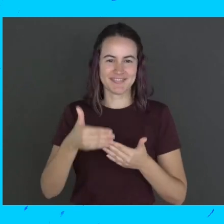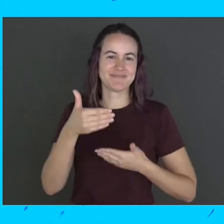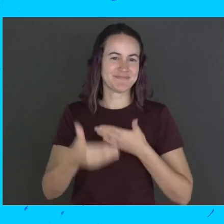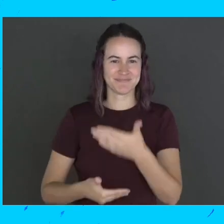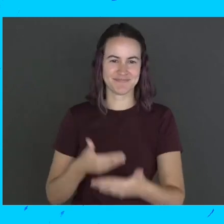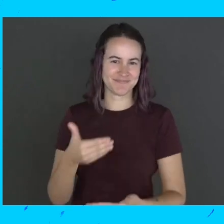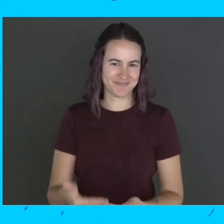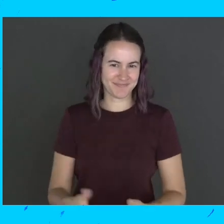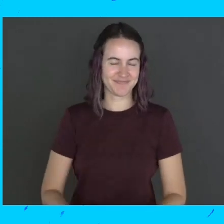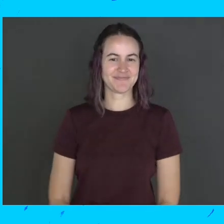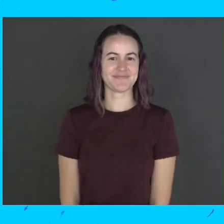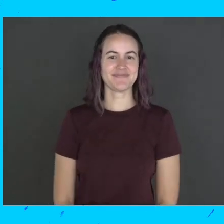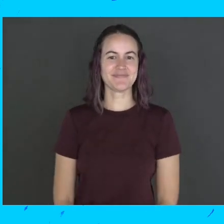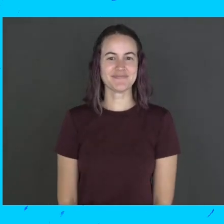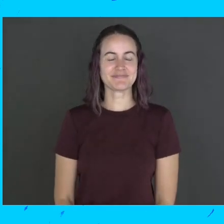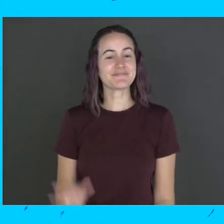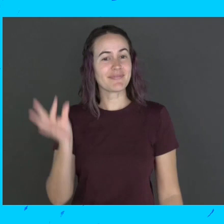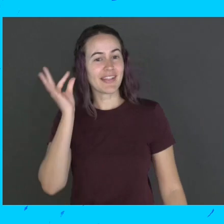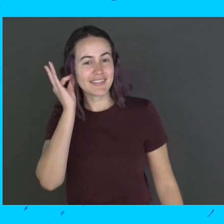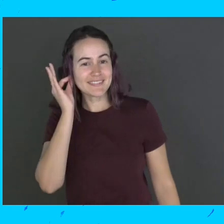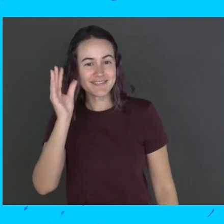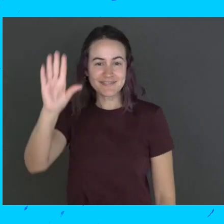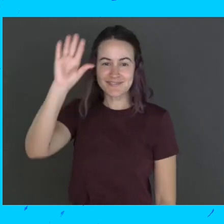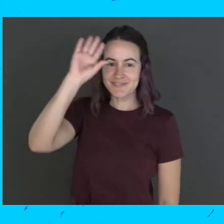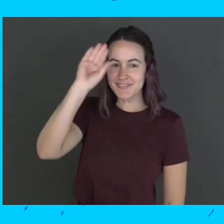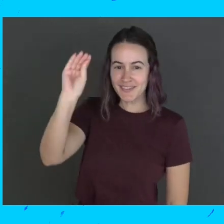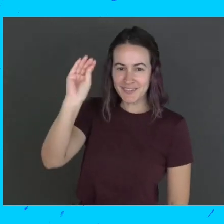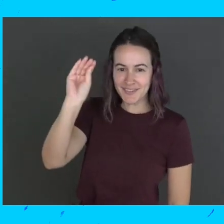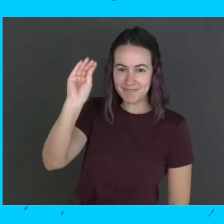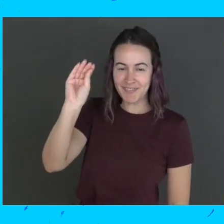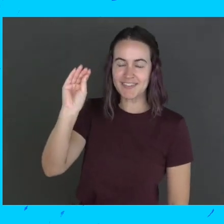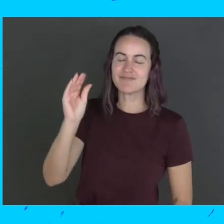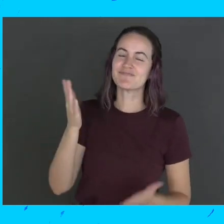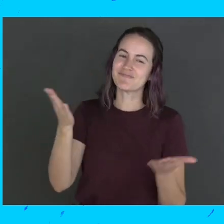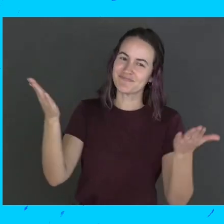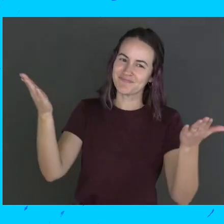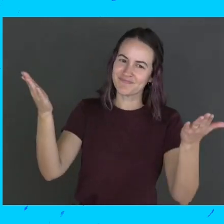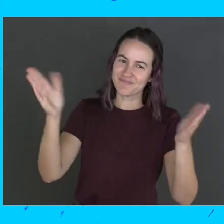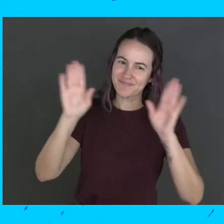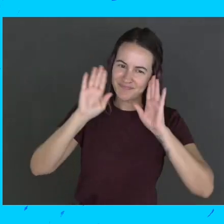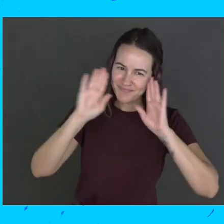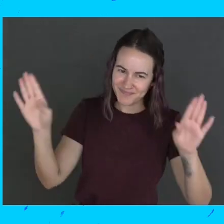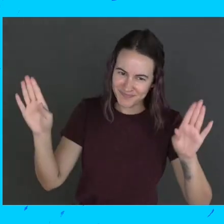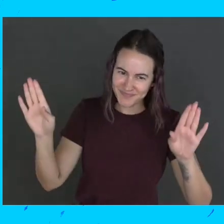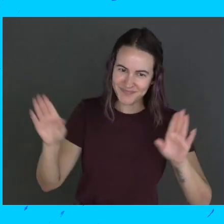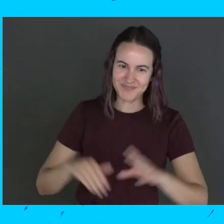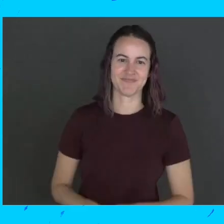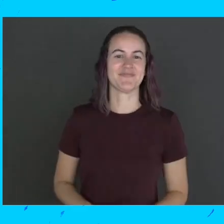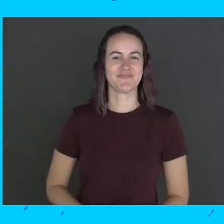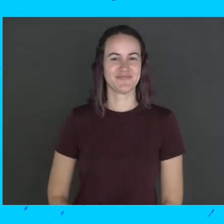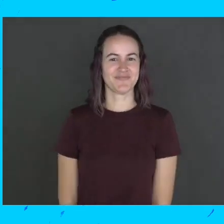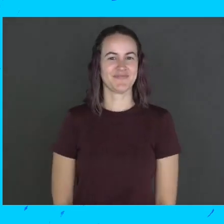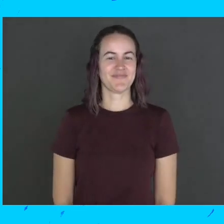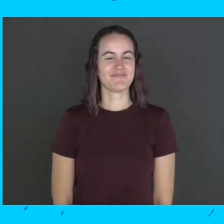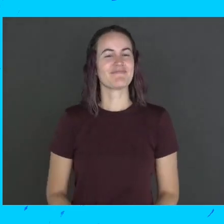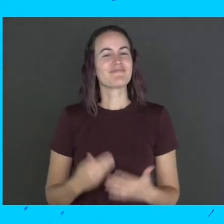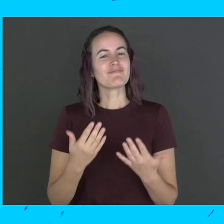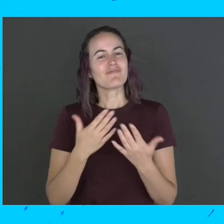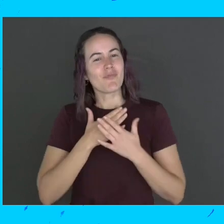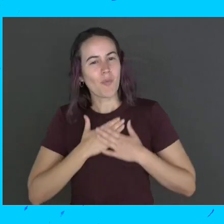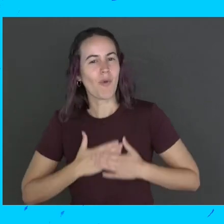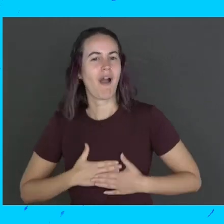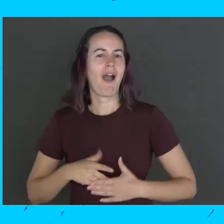Ladies and gentlemen, in a special way, I welcome you. Feel free, feel at home, and